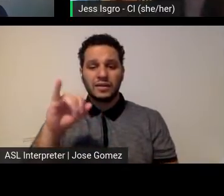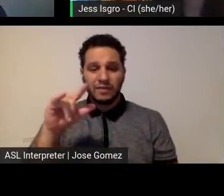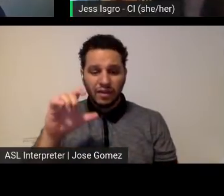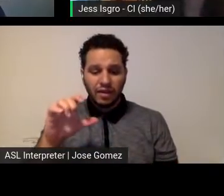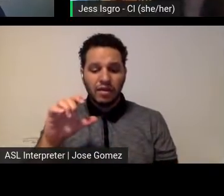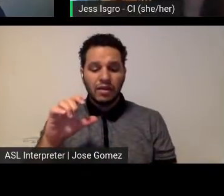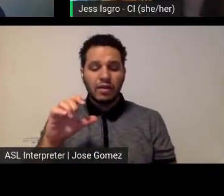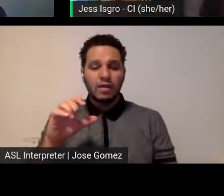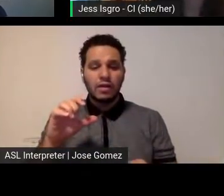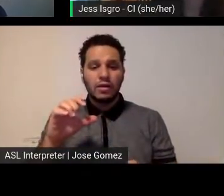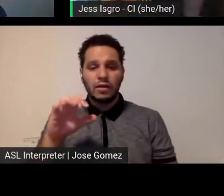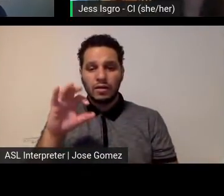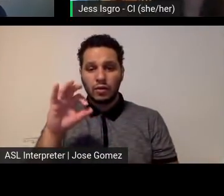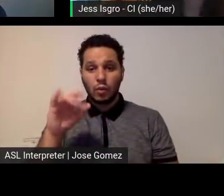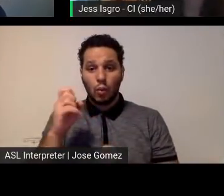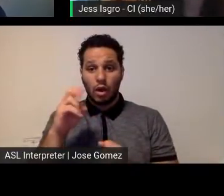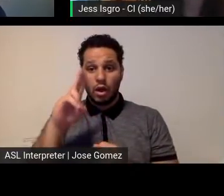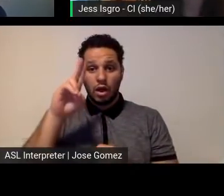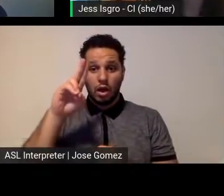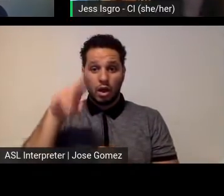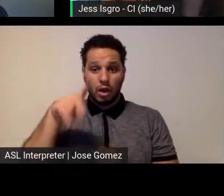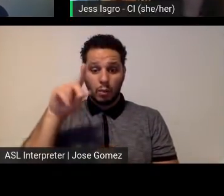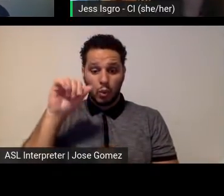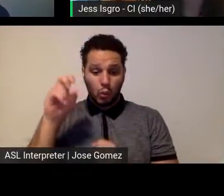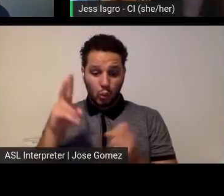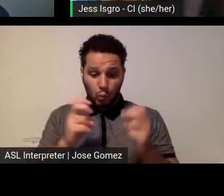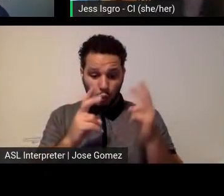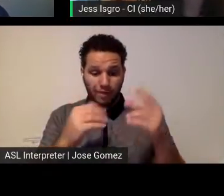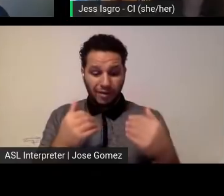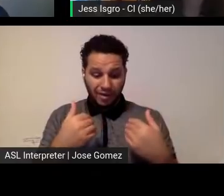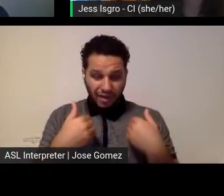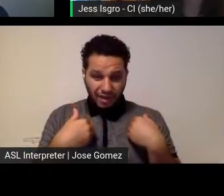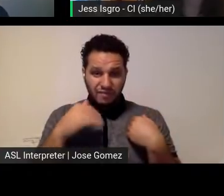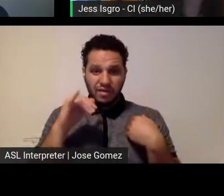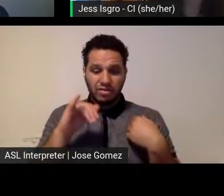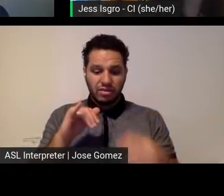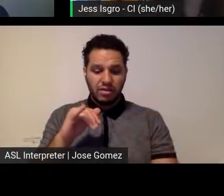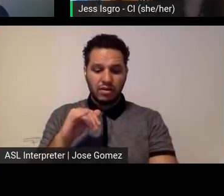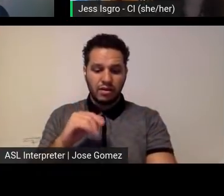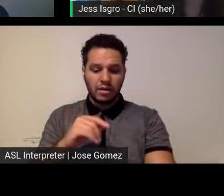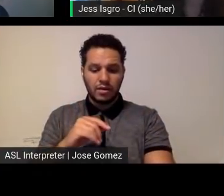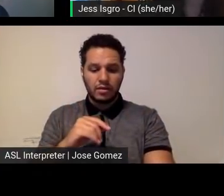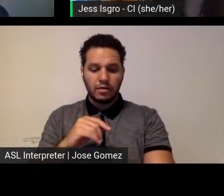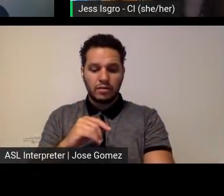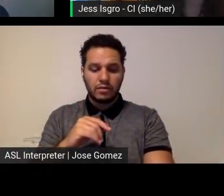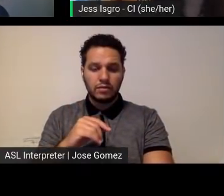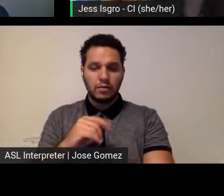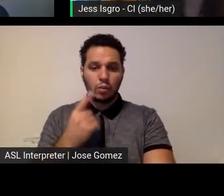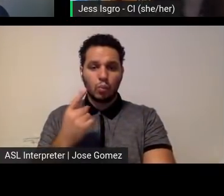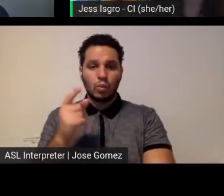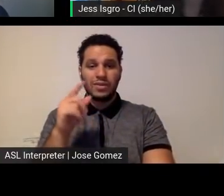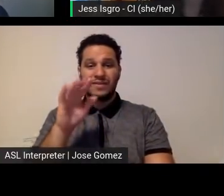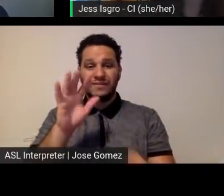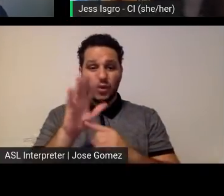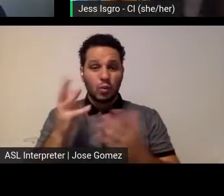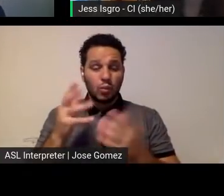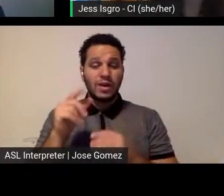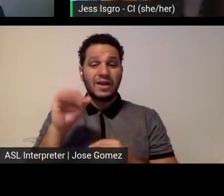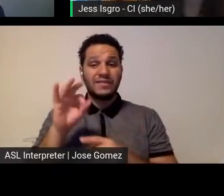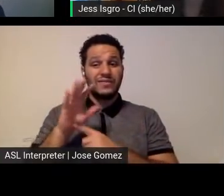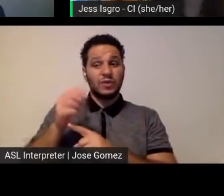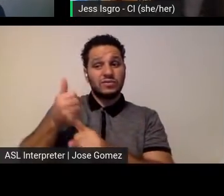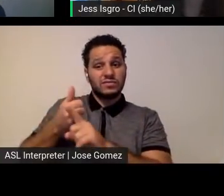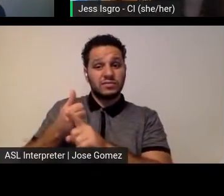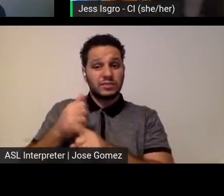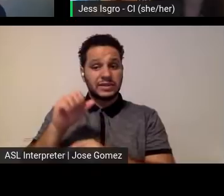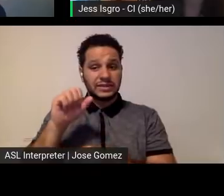the actual file name that you upload have that, you know, have the relevant whatever the video is. I mean, if it's a video of like Beethoven's